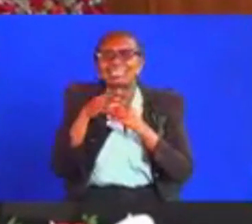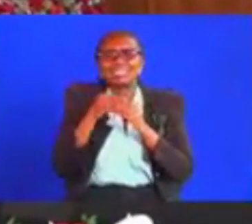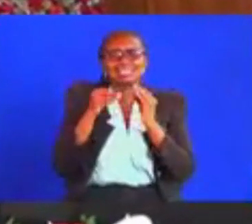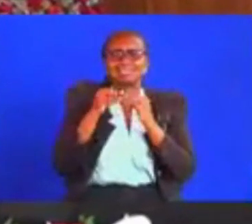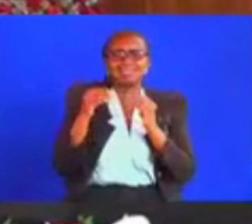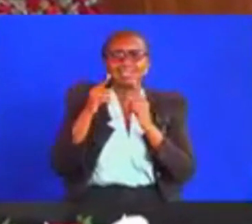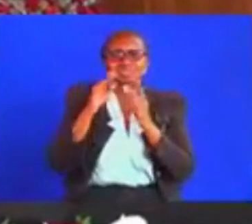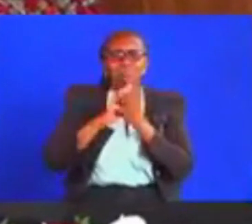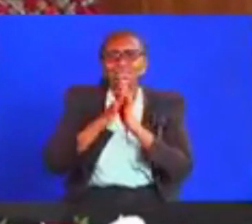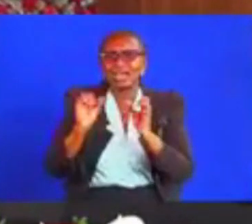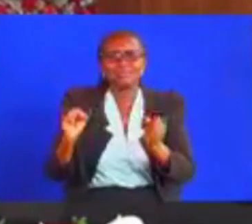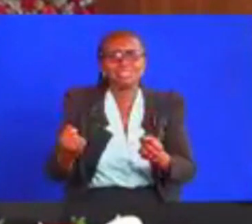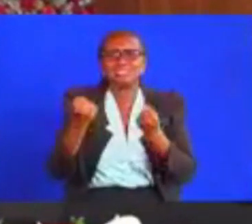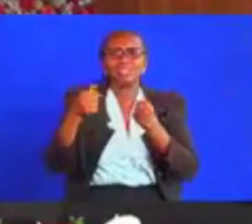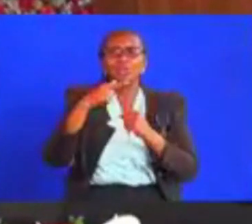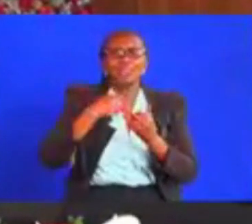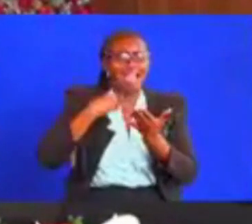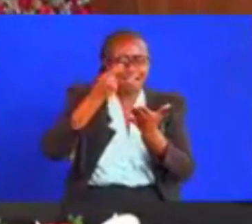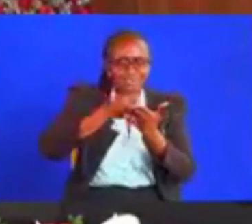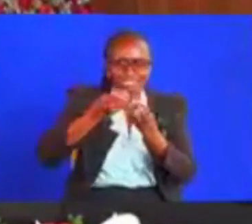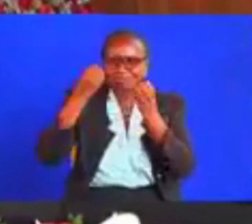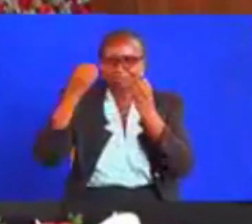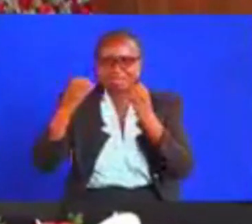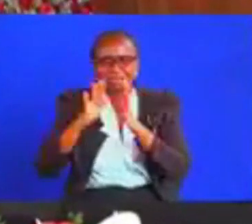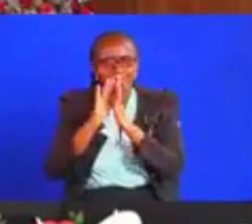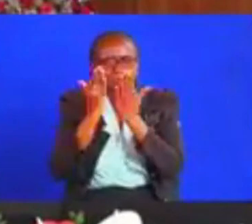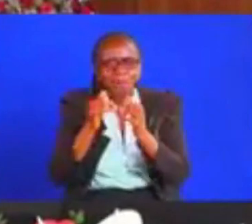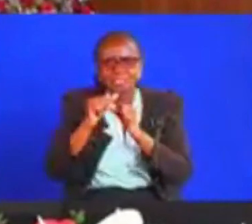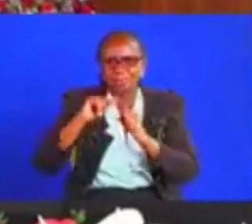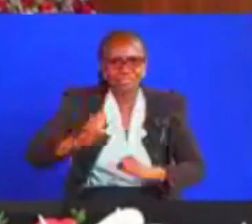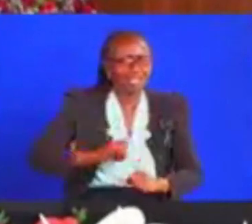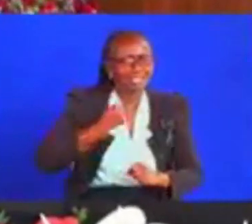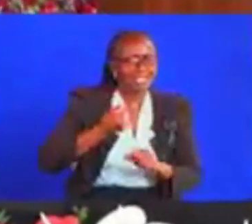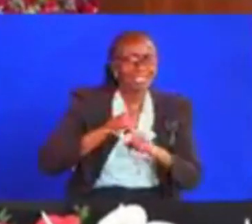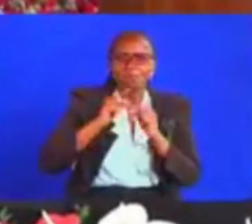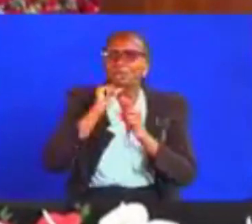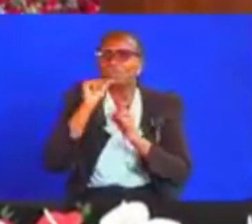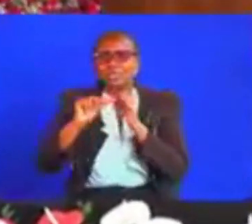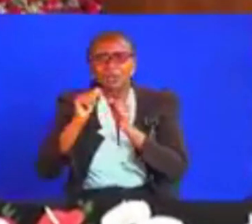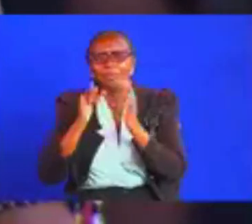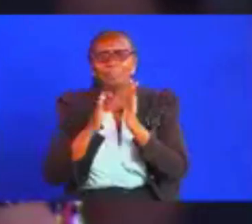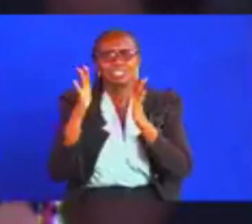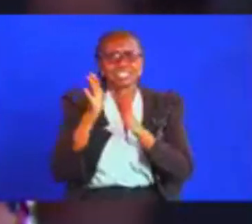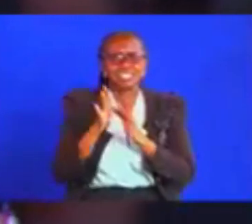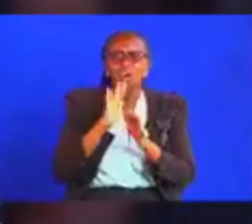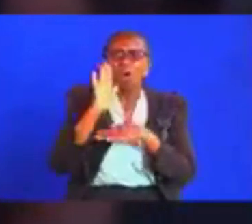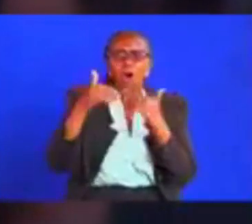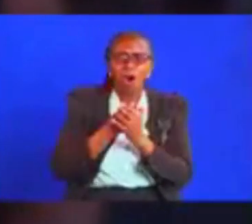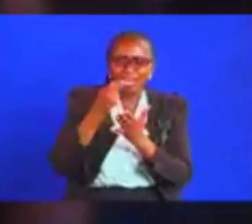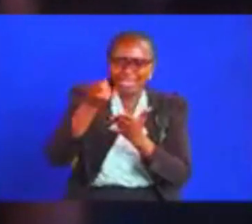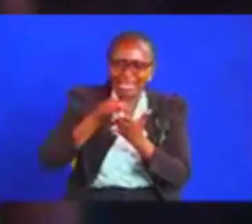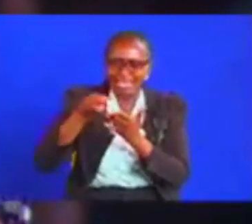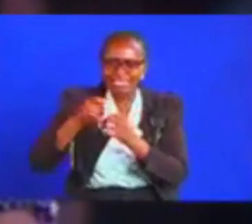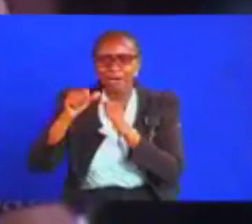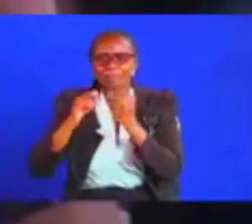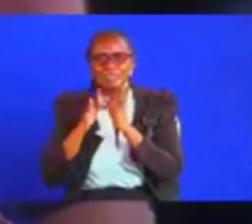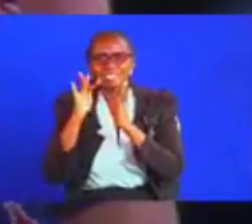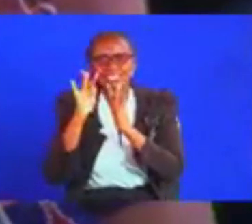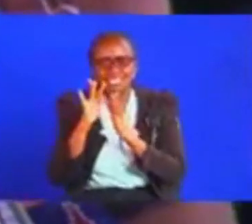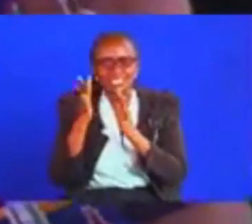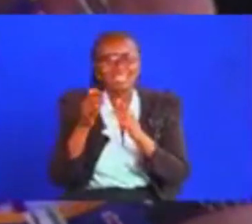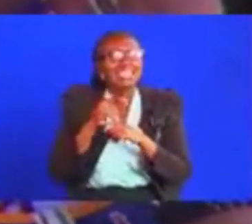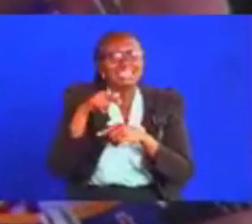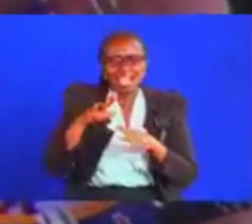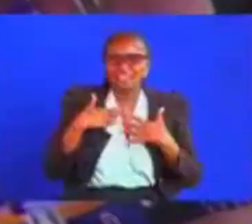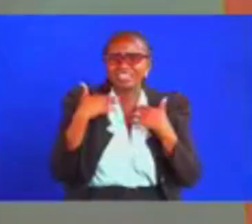be saved. We have written many books about ourselves, but not about Jesus. or we have written about Jesus, just the healer,